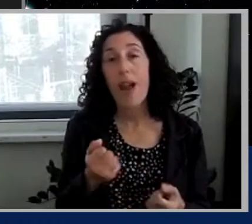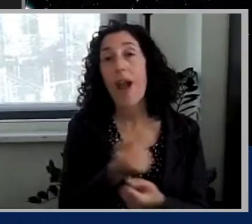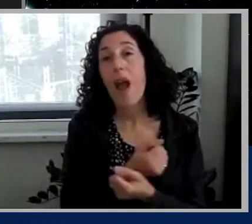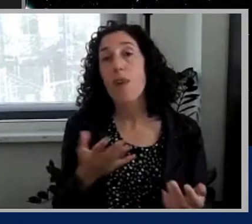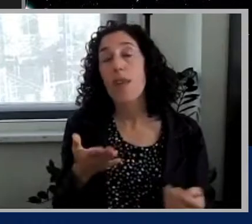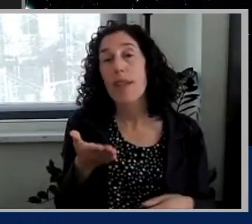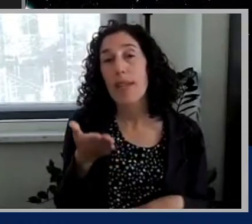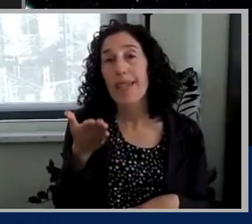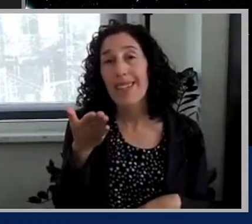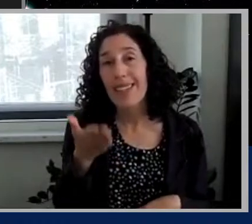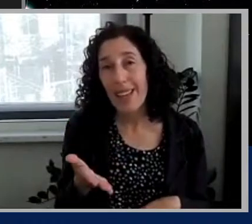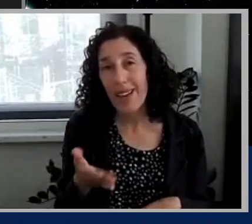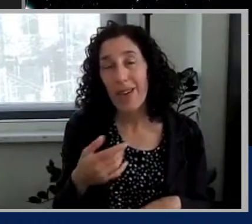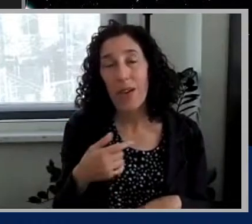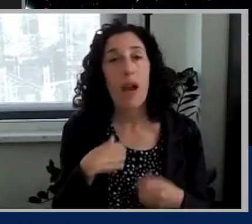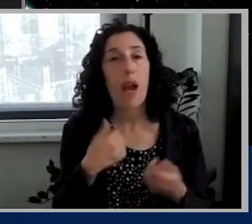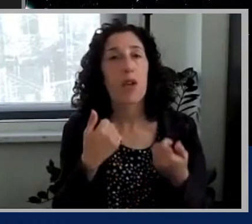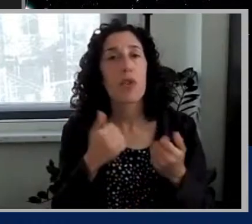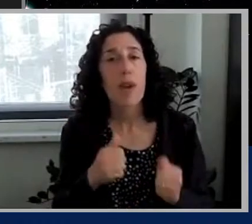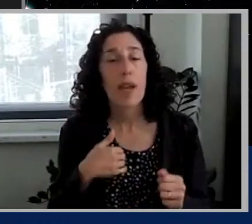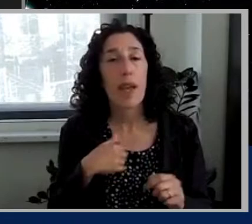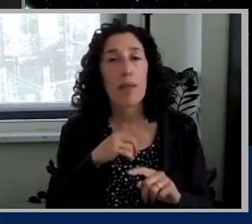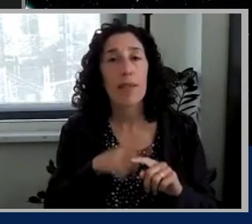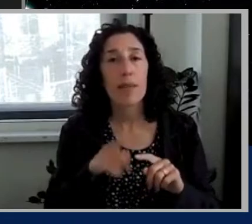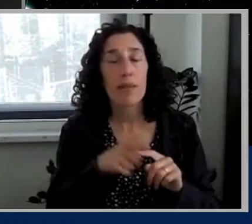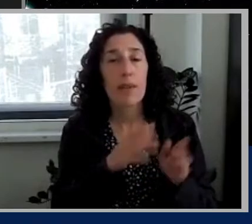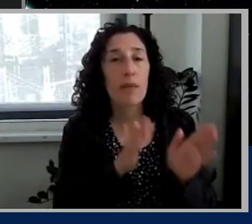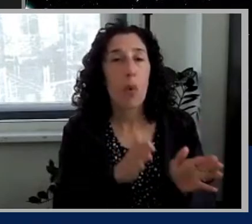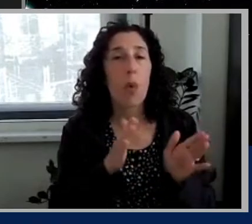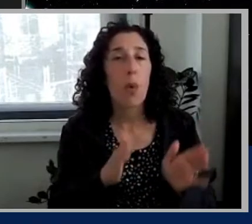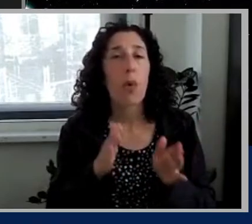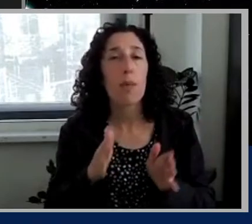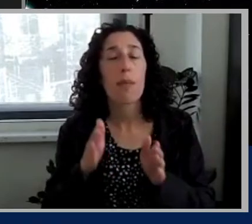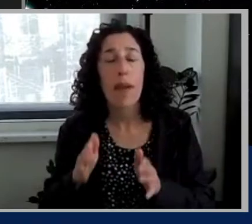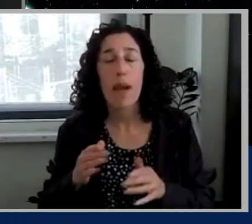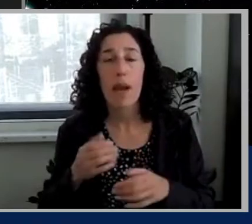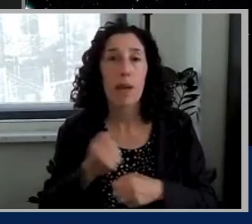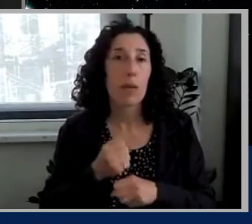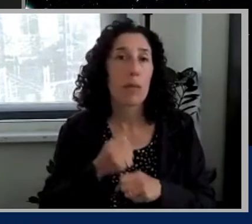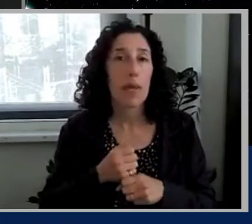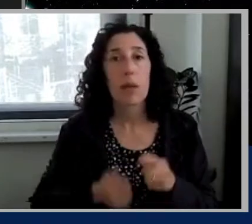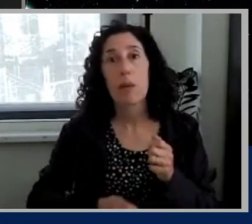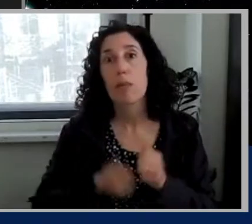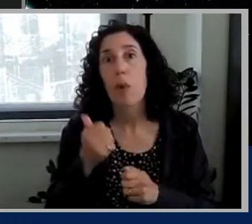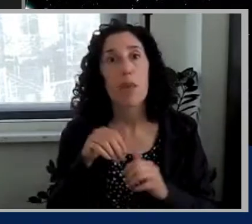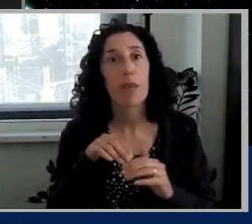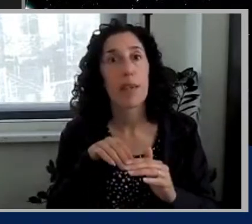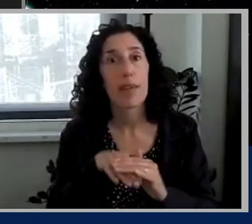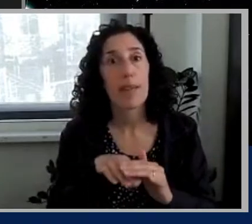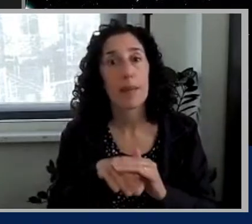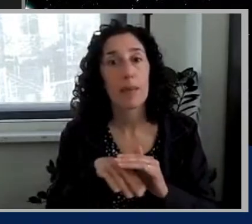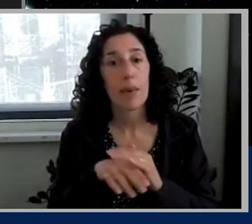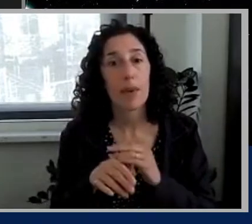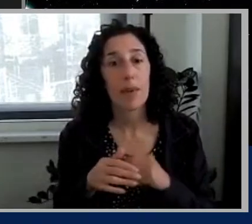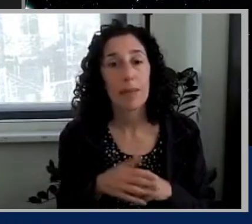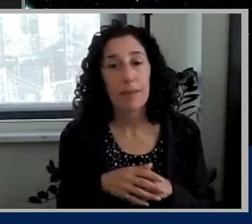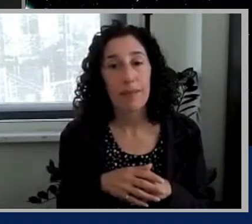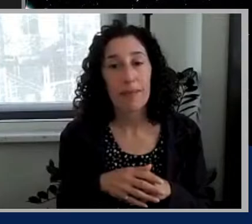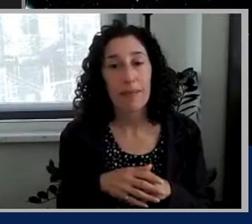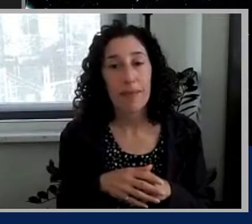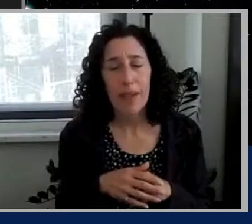is through as many formats as I can get my grubby little hands on. Alicia, Speaking of your hands, what are you doing in this